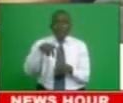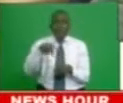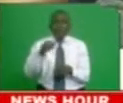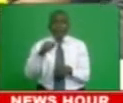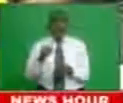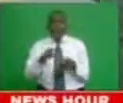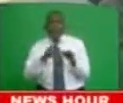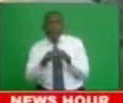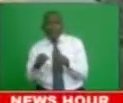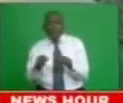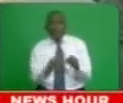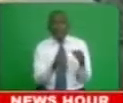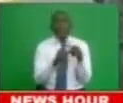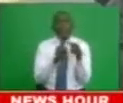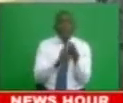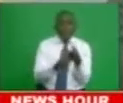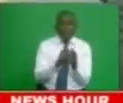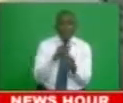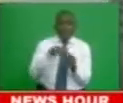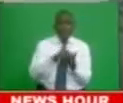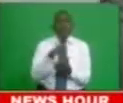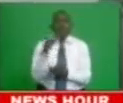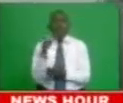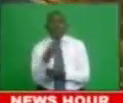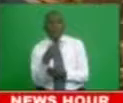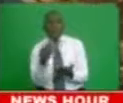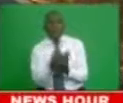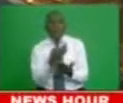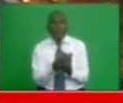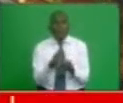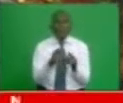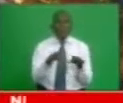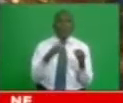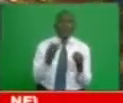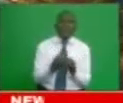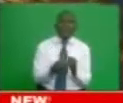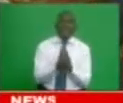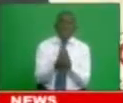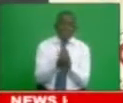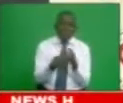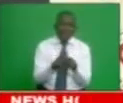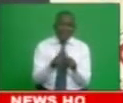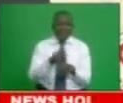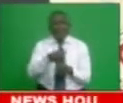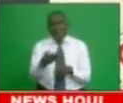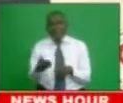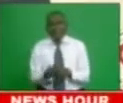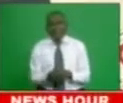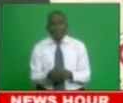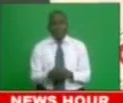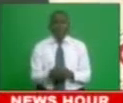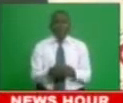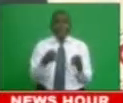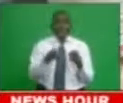Games, strategic partnerships with stakeholders, funding and organizational capacity, among others.